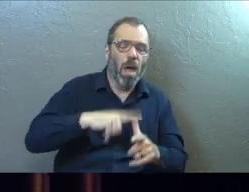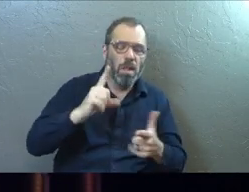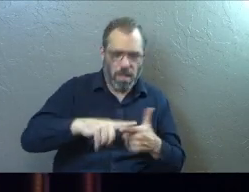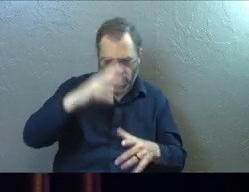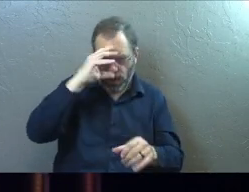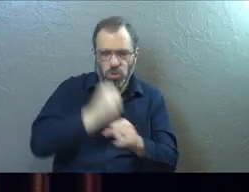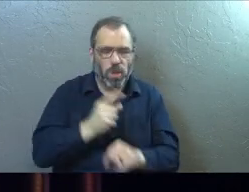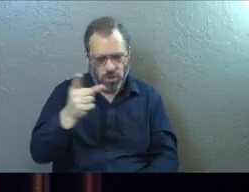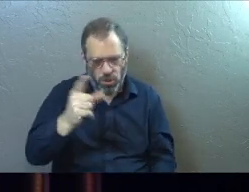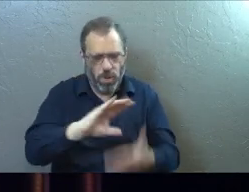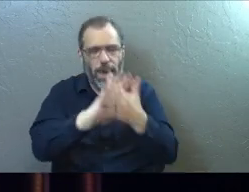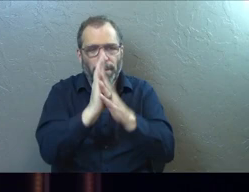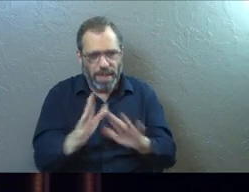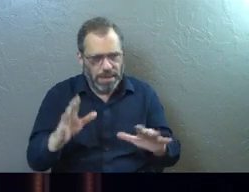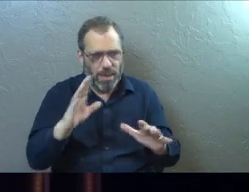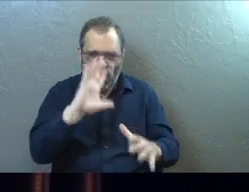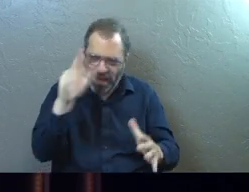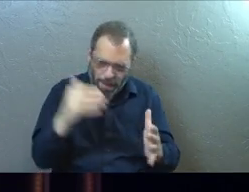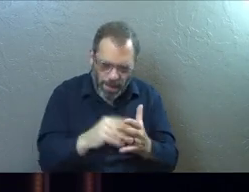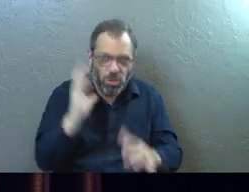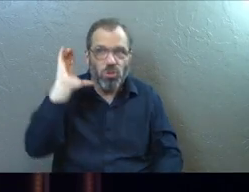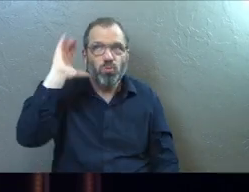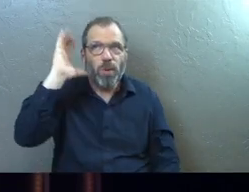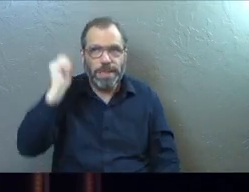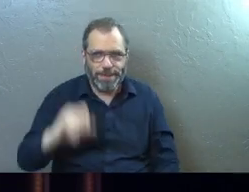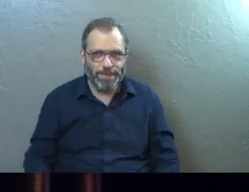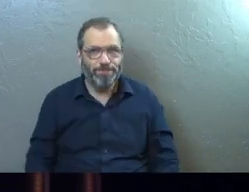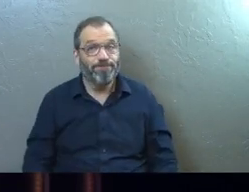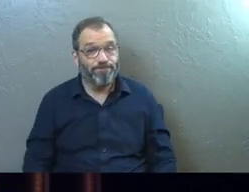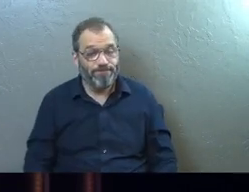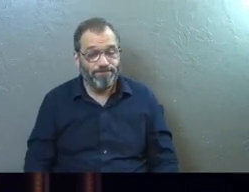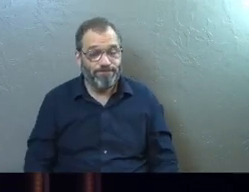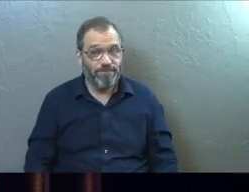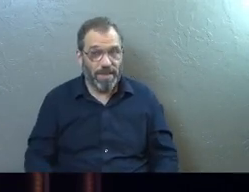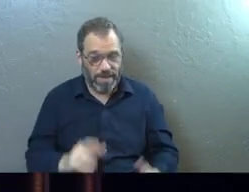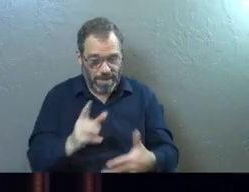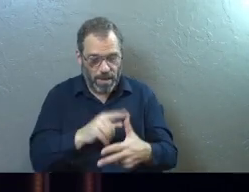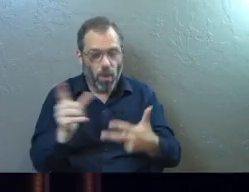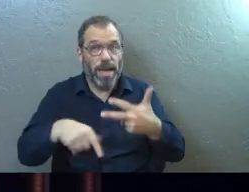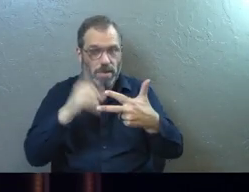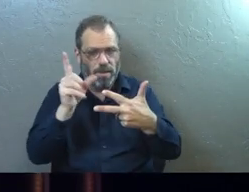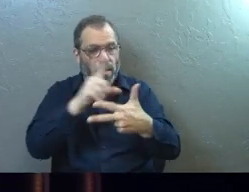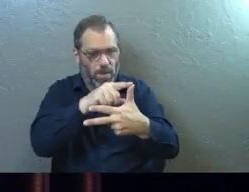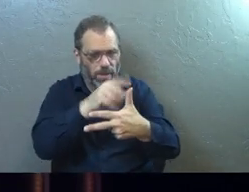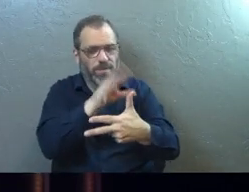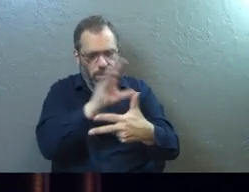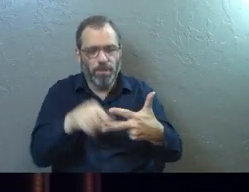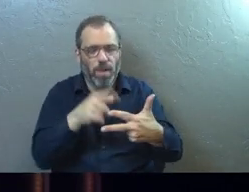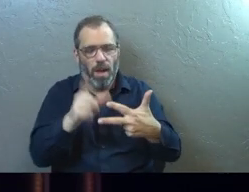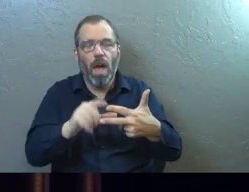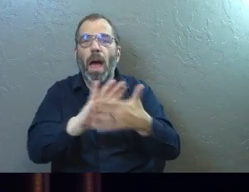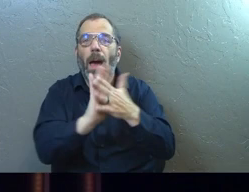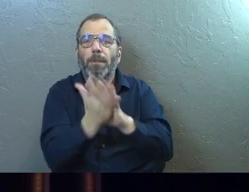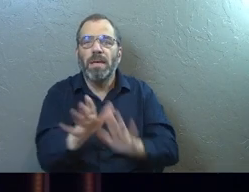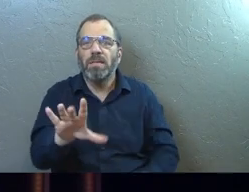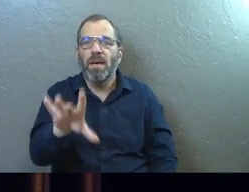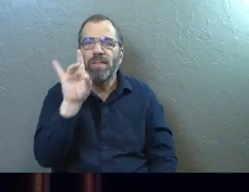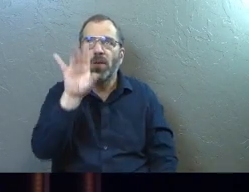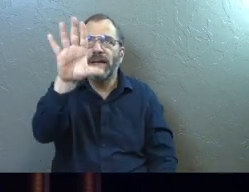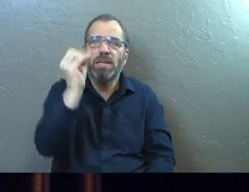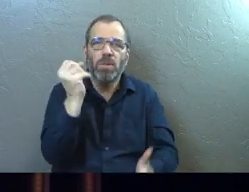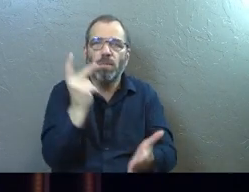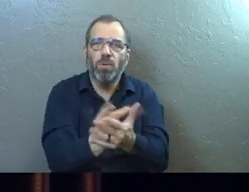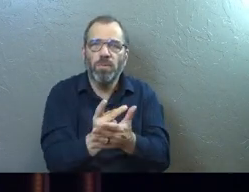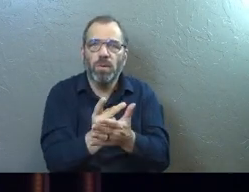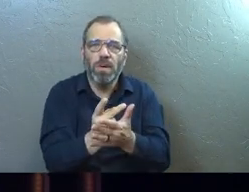can trust you and have peace even in the midst of some crazy situations. So that's number one. Number two, peace is found in God's approval,